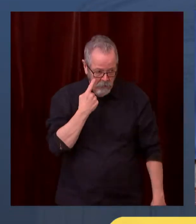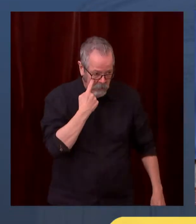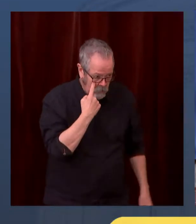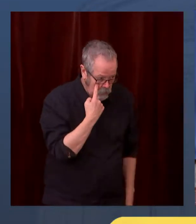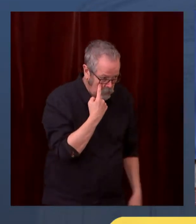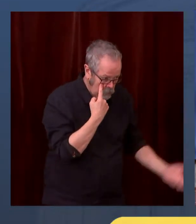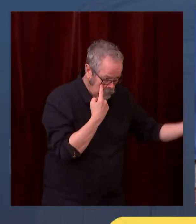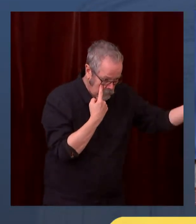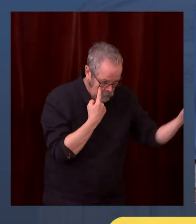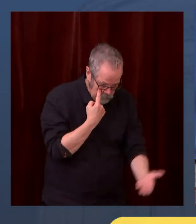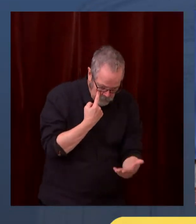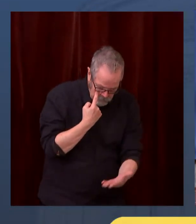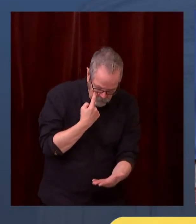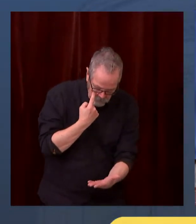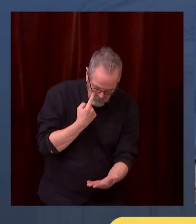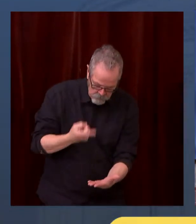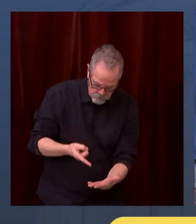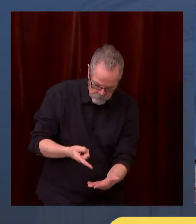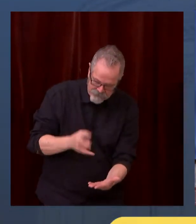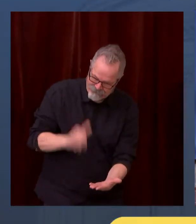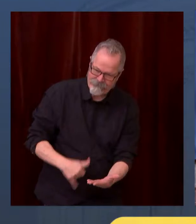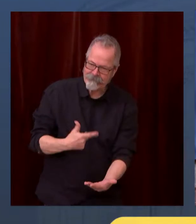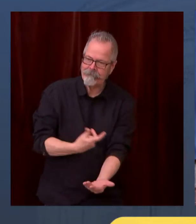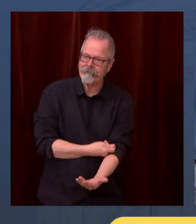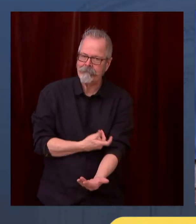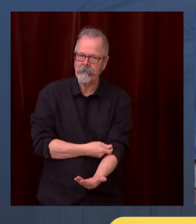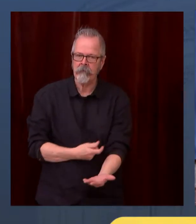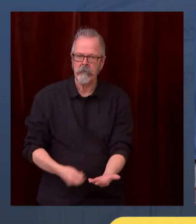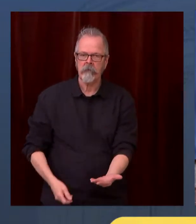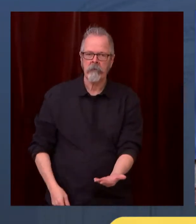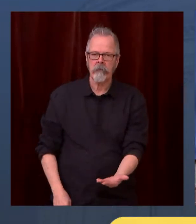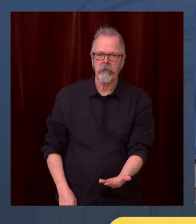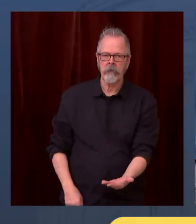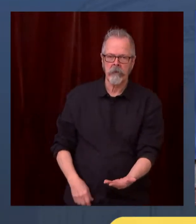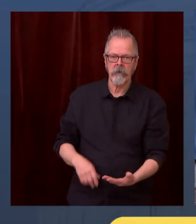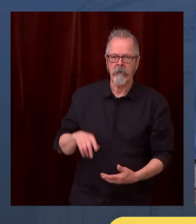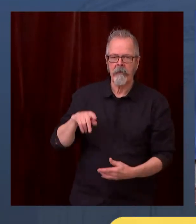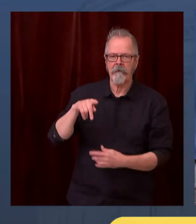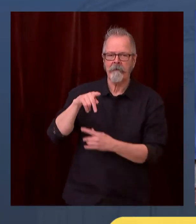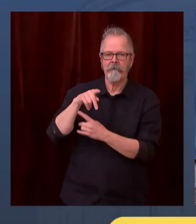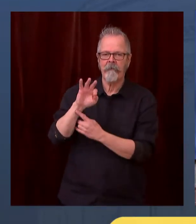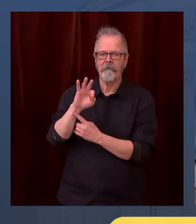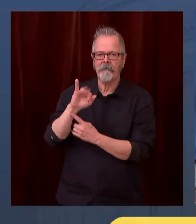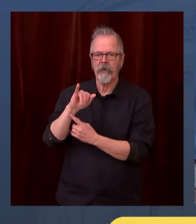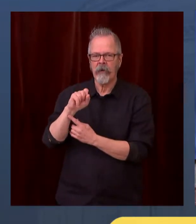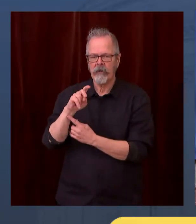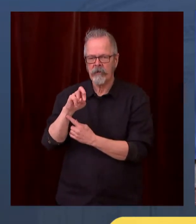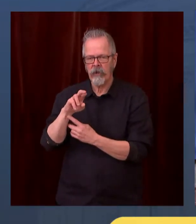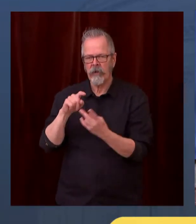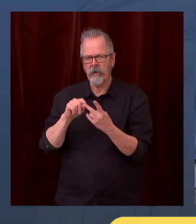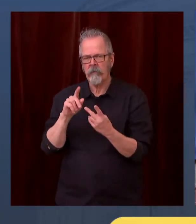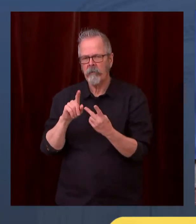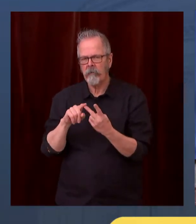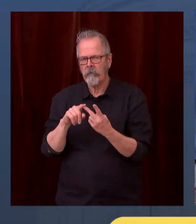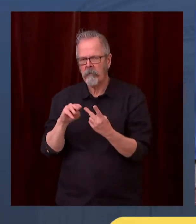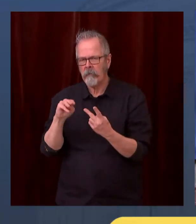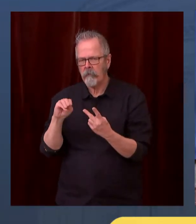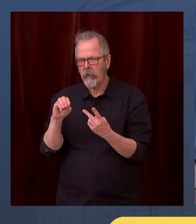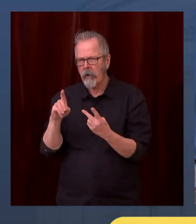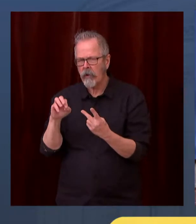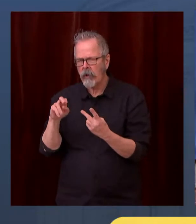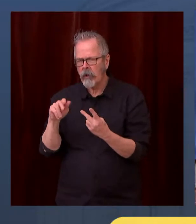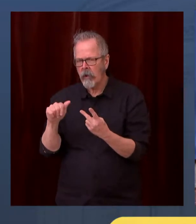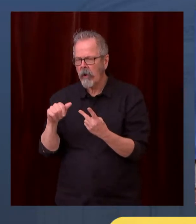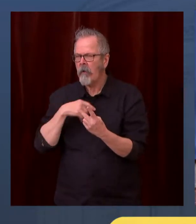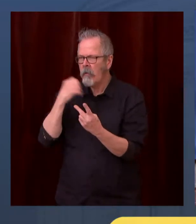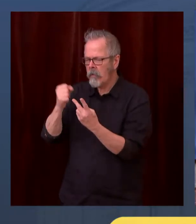been told. The Pfizer and Moderna companies, well, let me stop that. I know Pfizer. The Pfizer company told